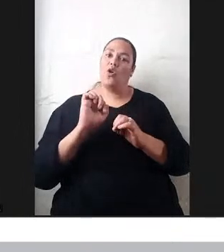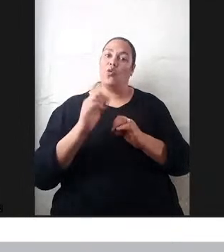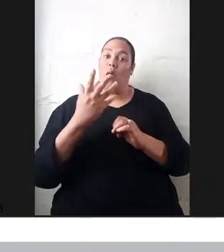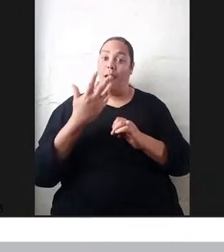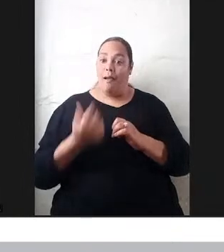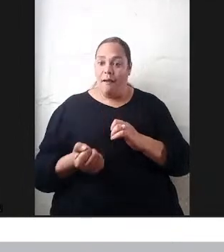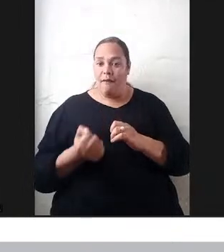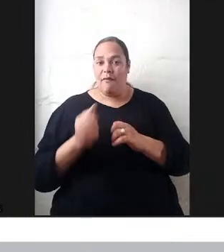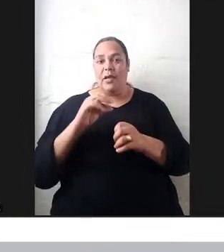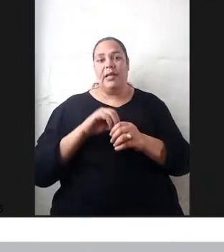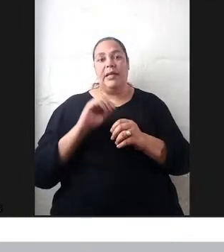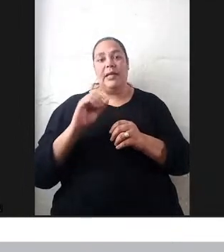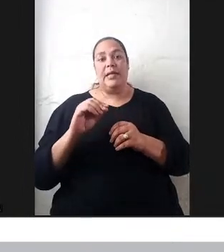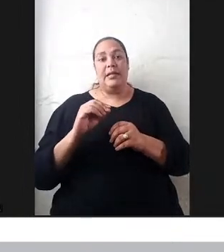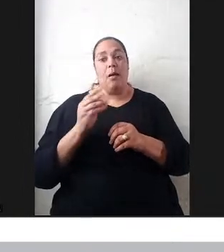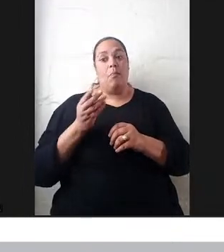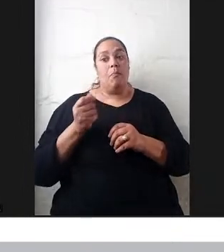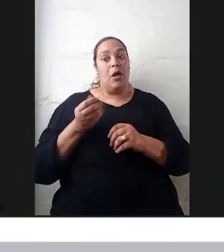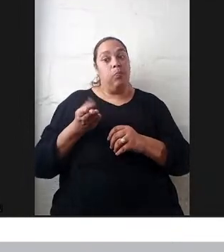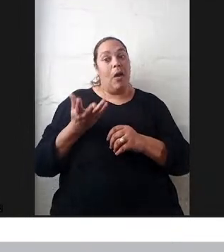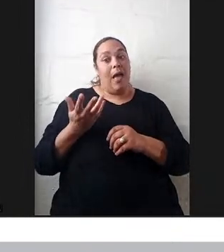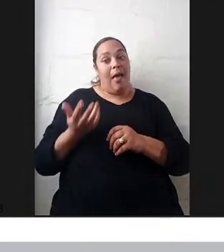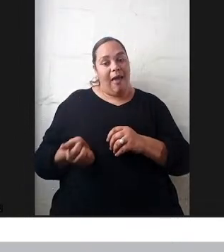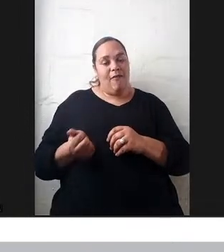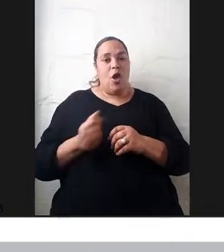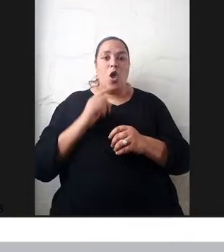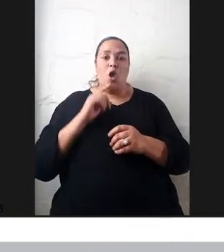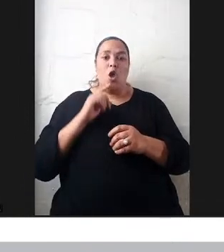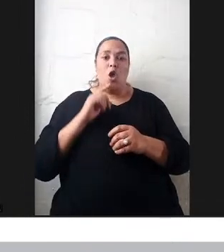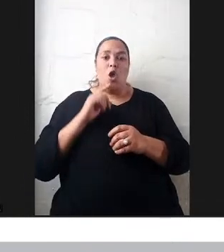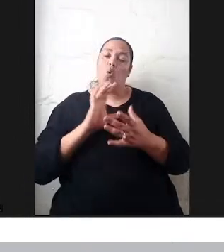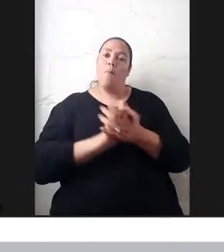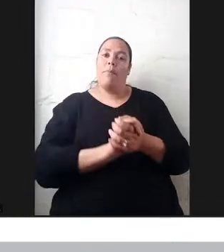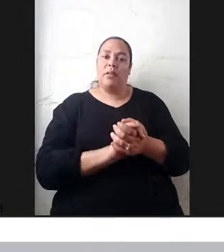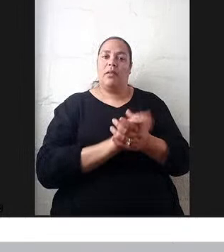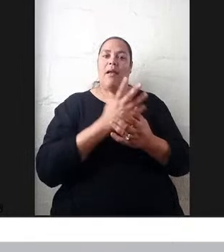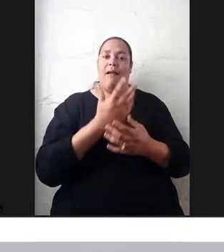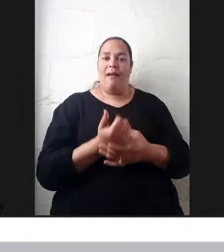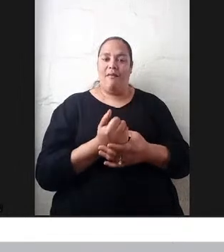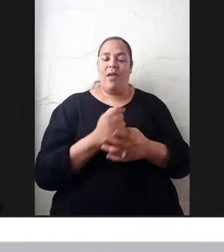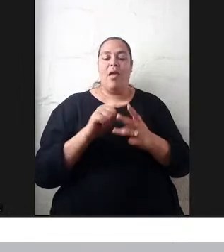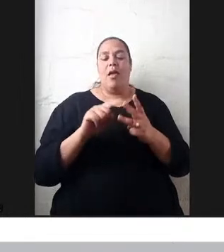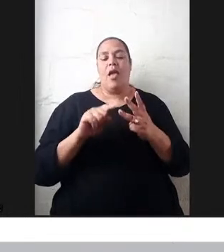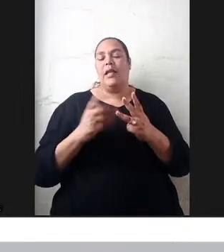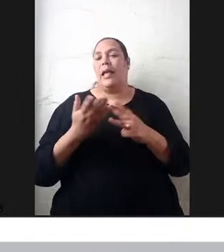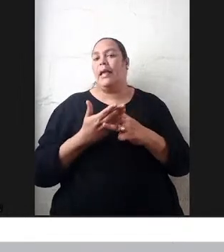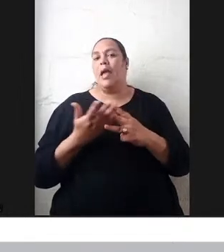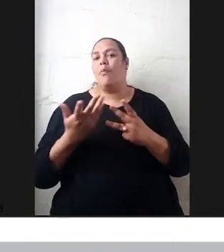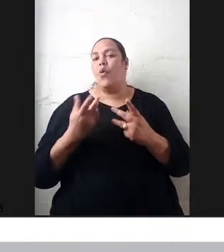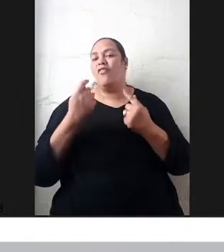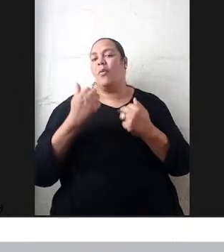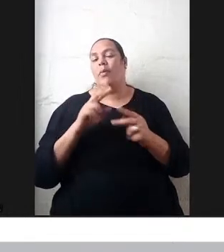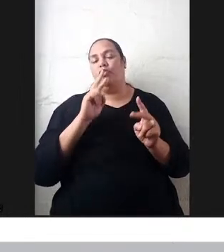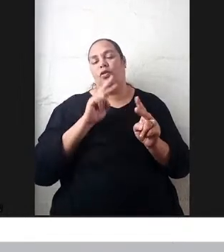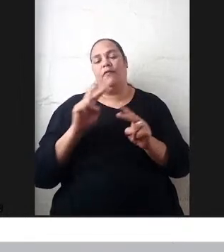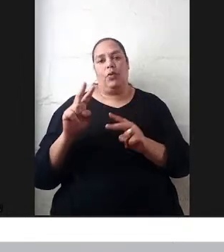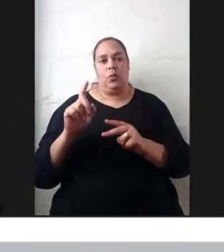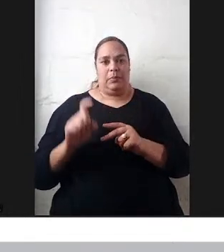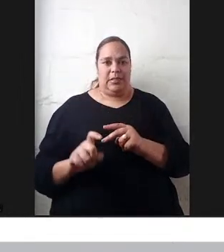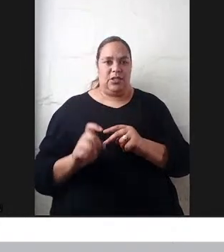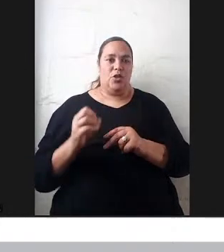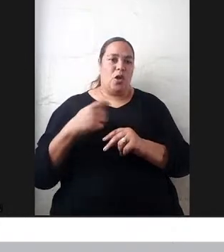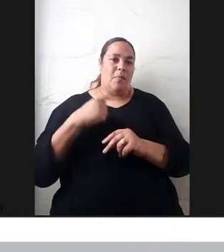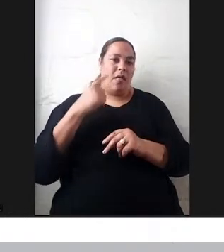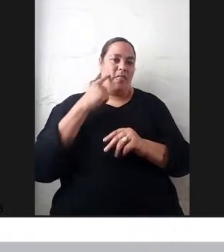kitty versus the commitments that they have and where there is a gap from a budgeting point of view. So I think it's just one